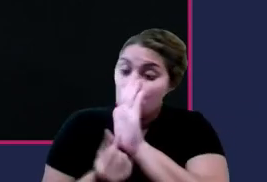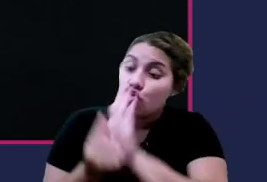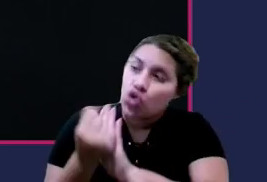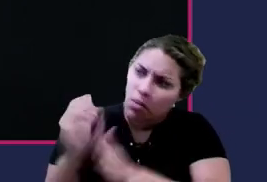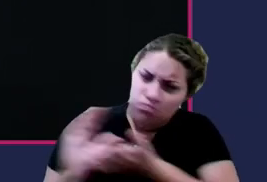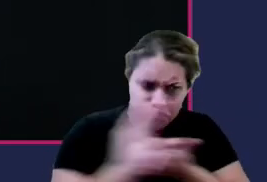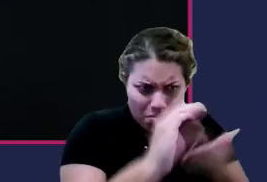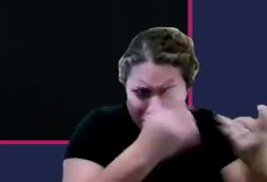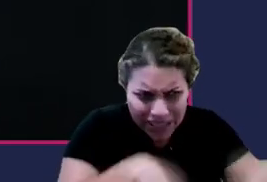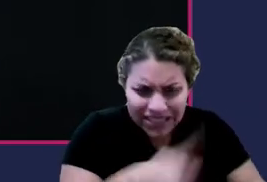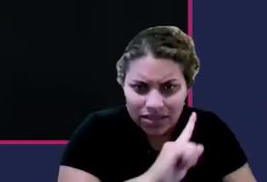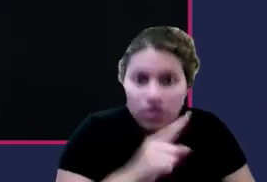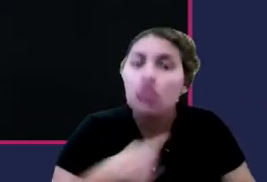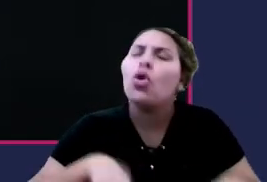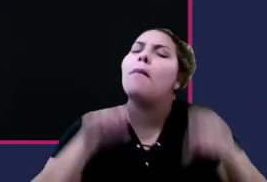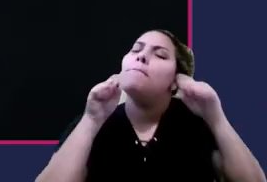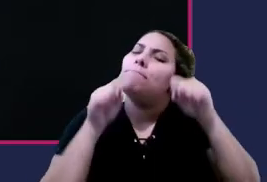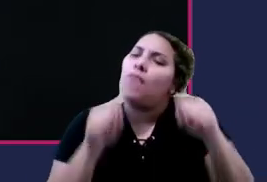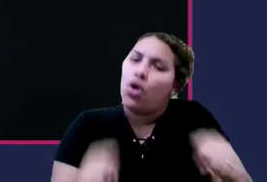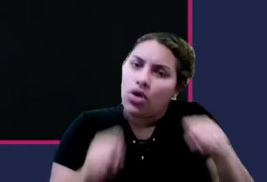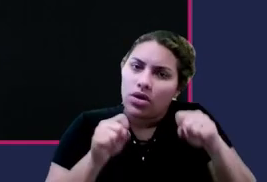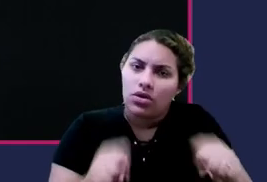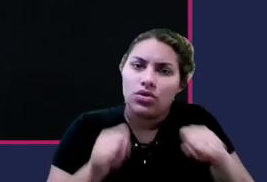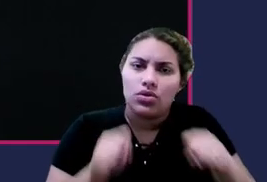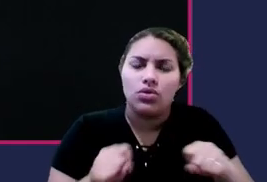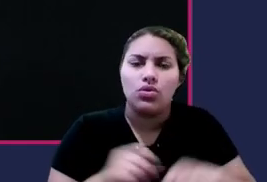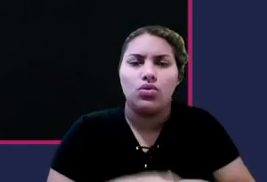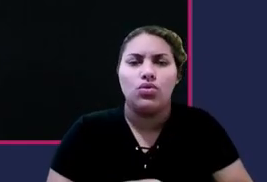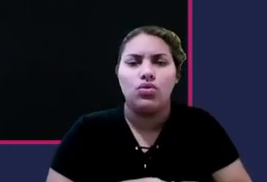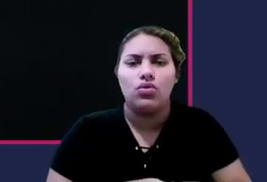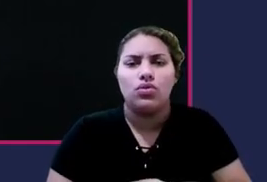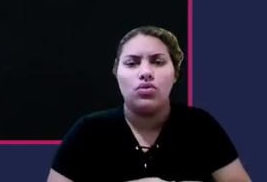if you don't depend on budget, what can we do?